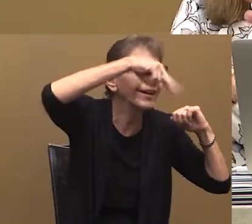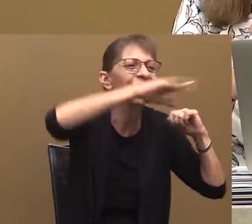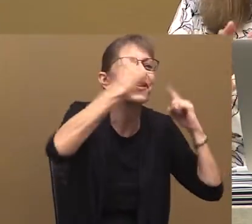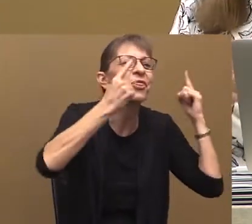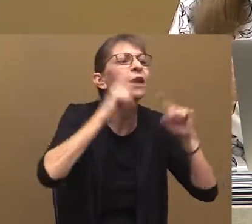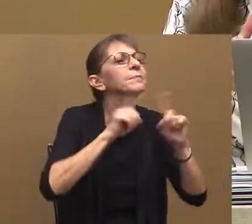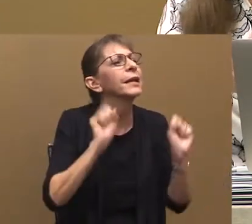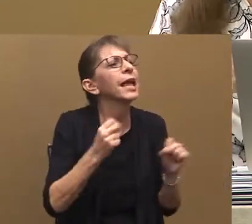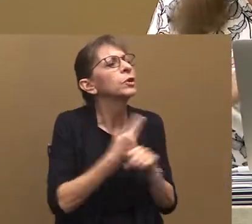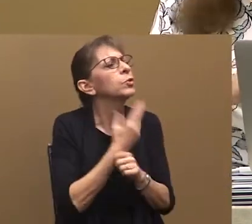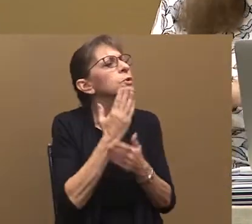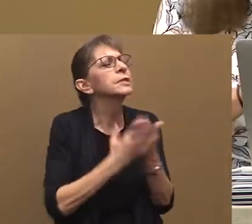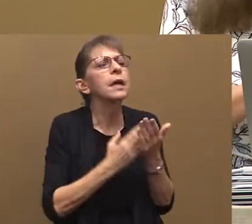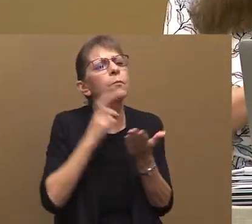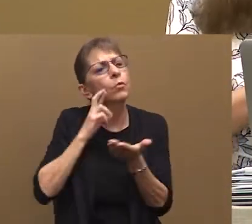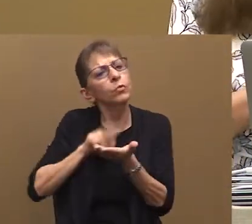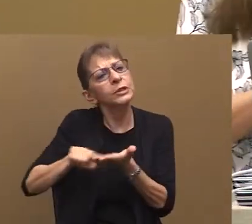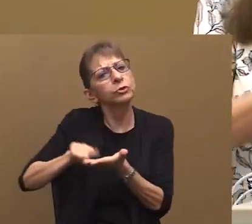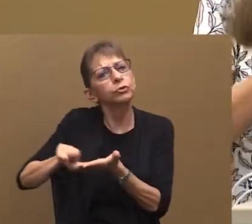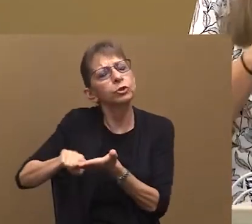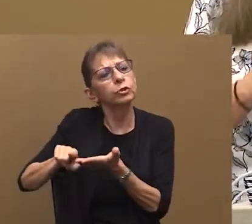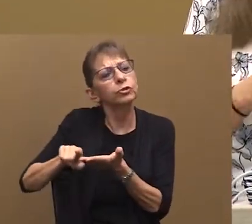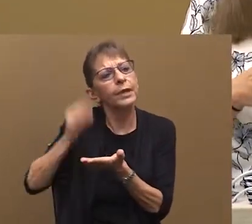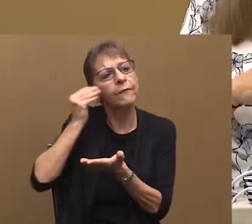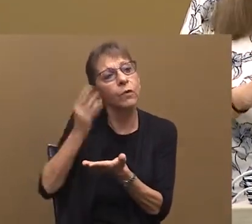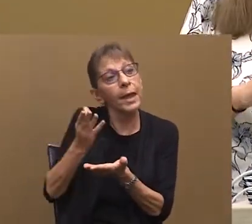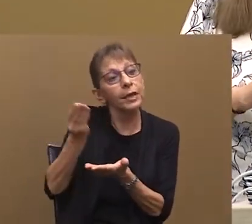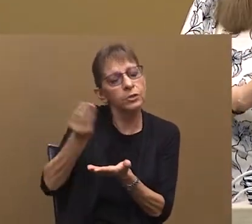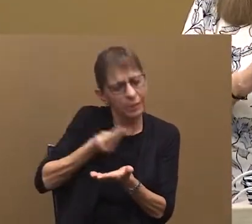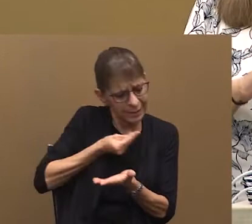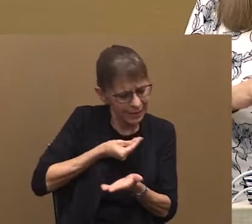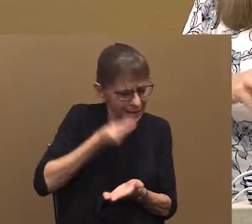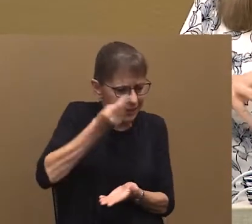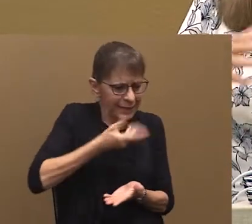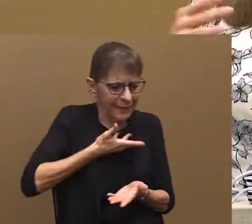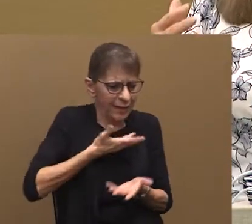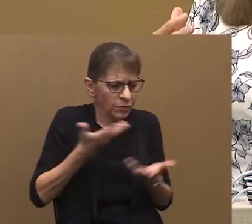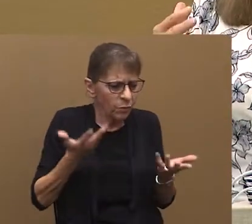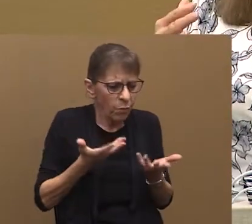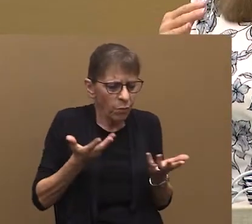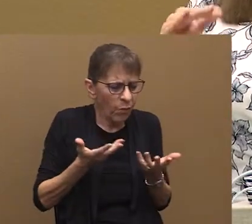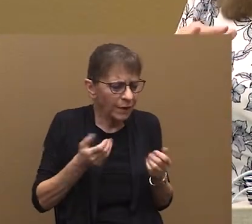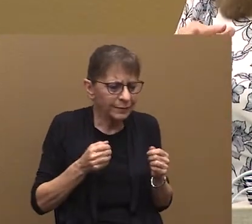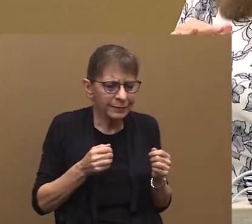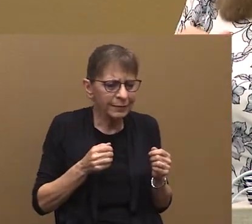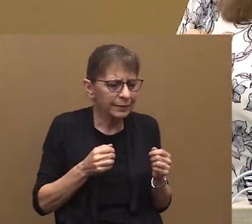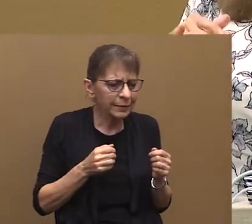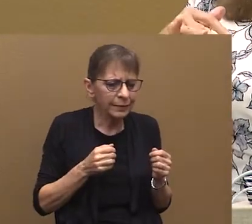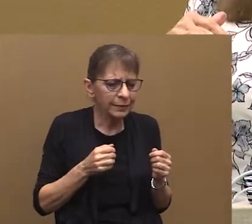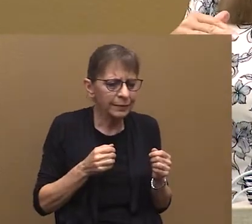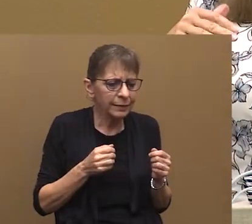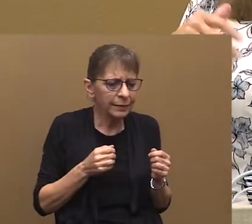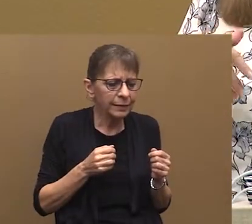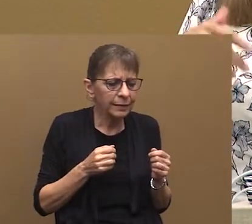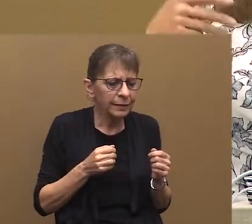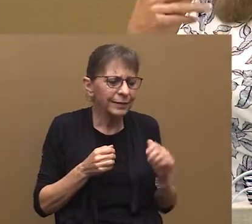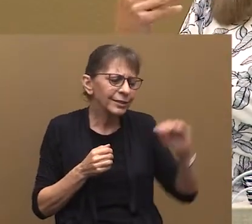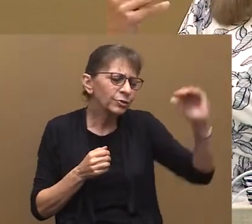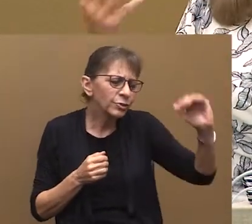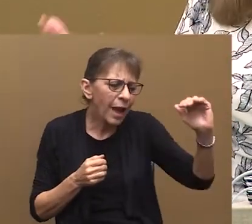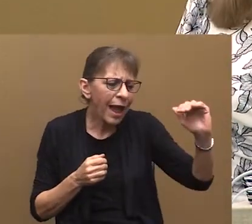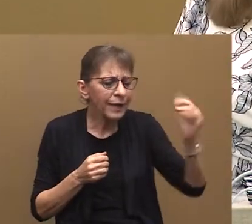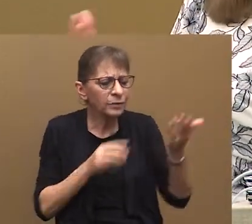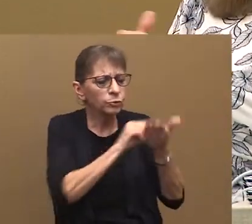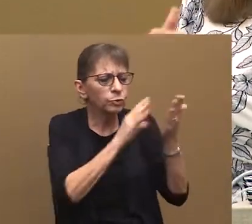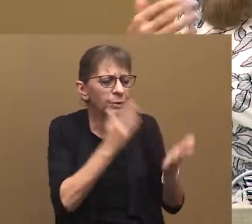there, but we can use some of this research information to tell us what the child